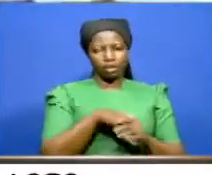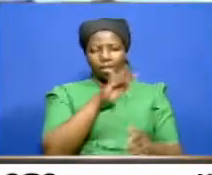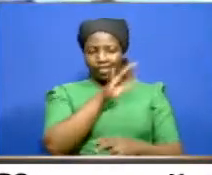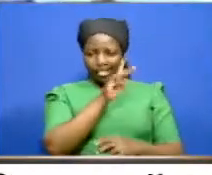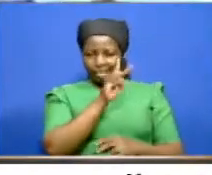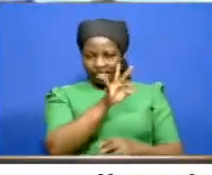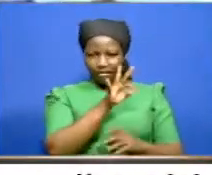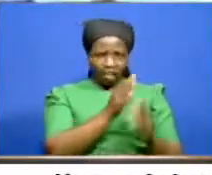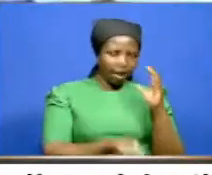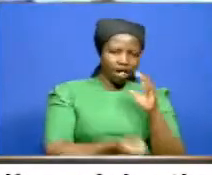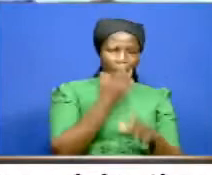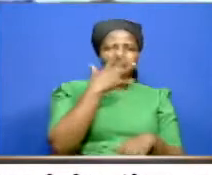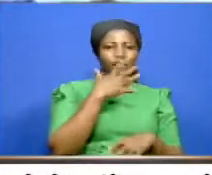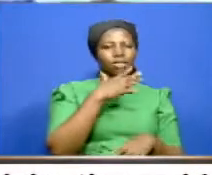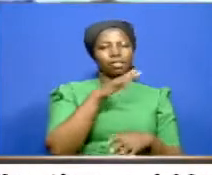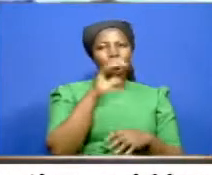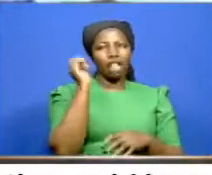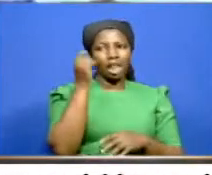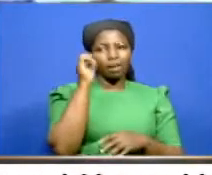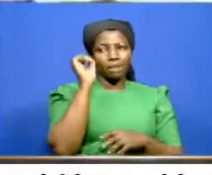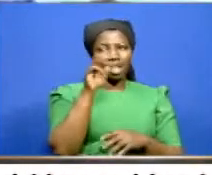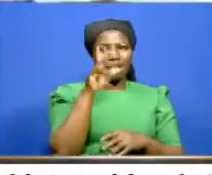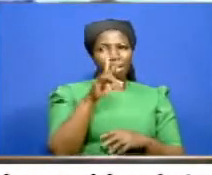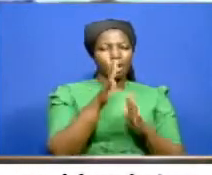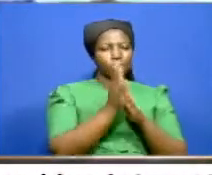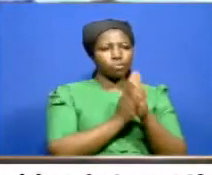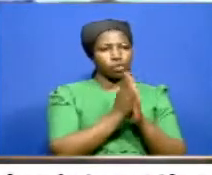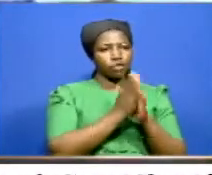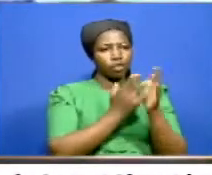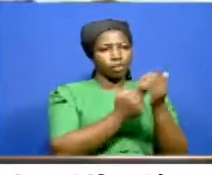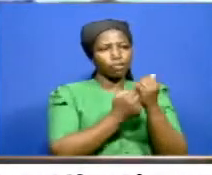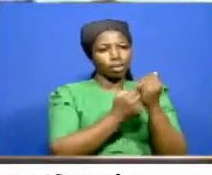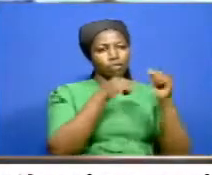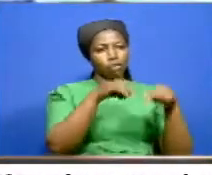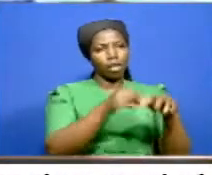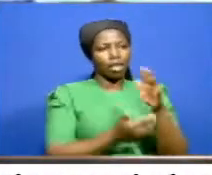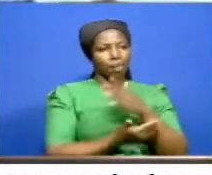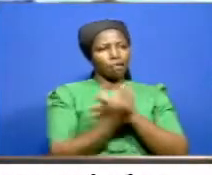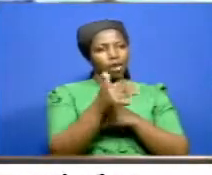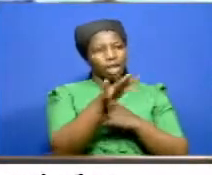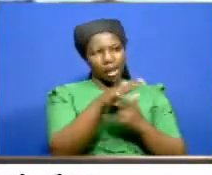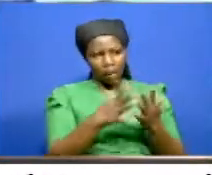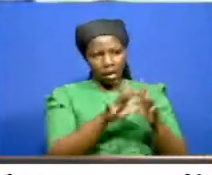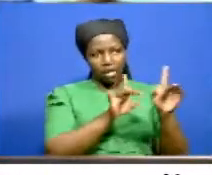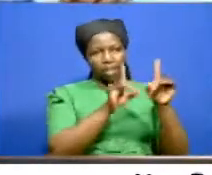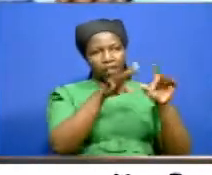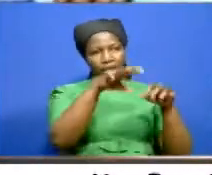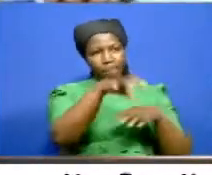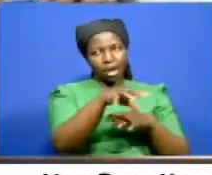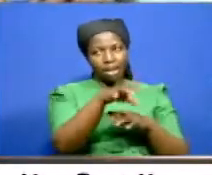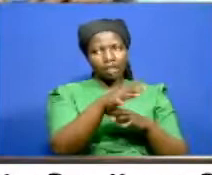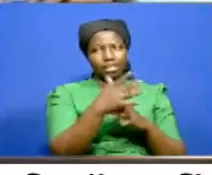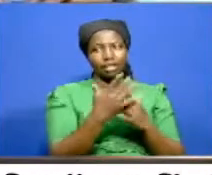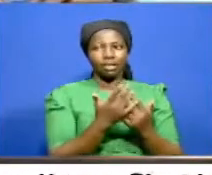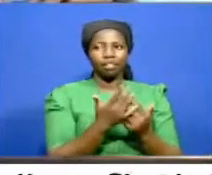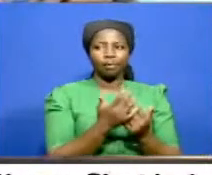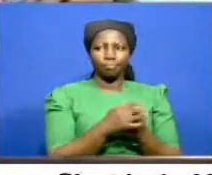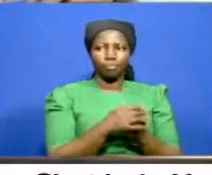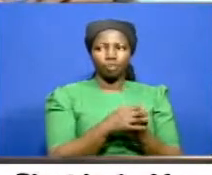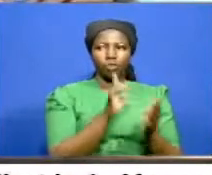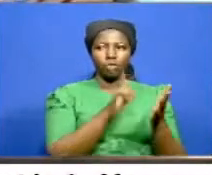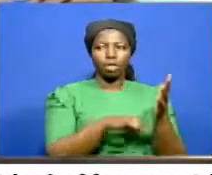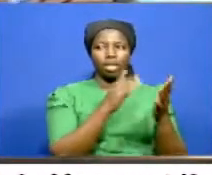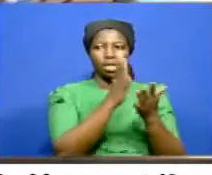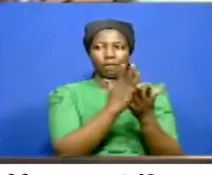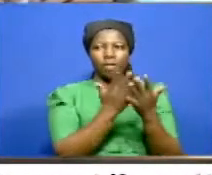motivation sponsor partner this morning. Of course, it's a far park. So besides that, what are some of the things you can point out that, you know, have